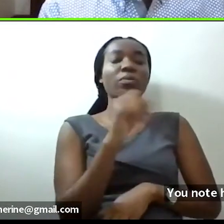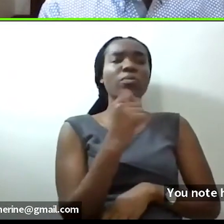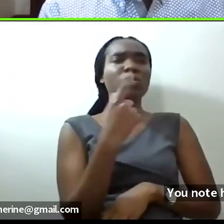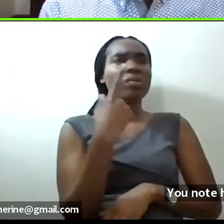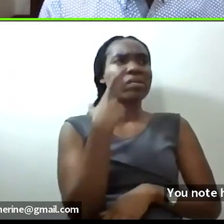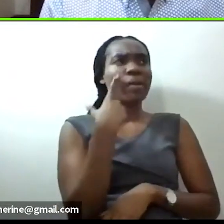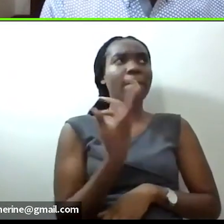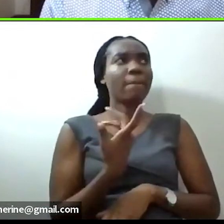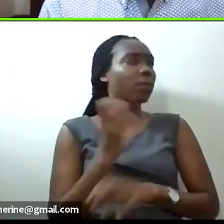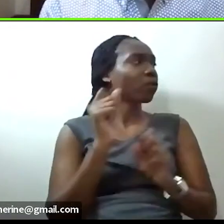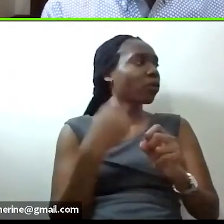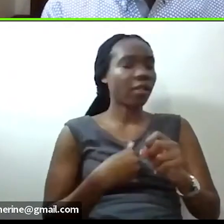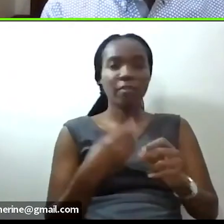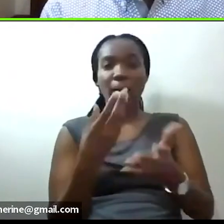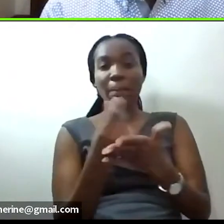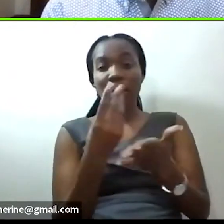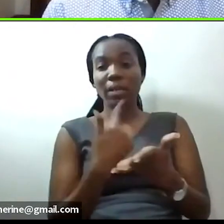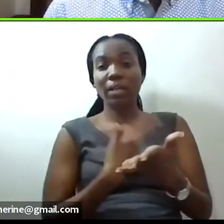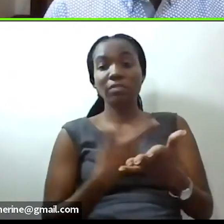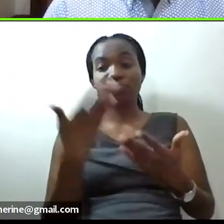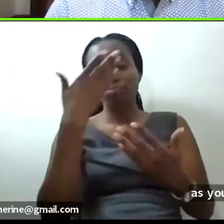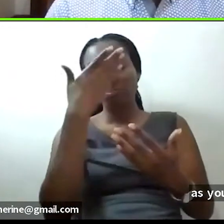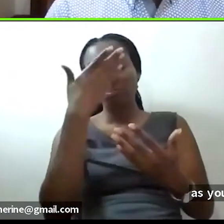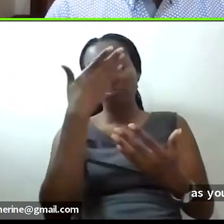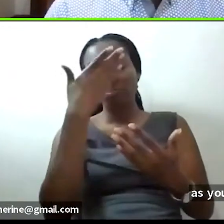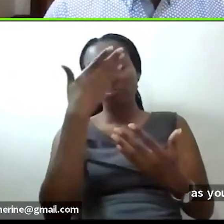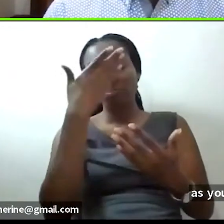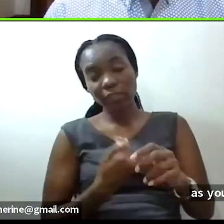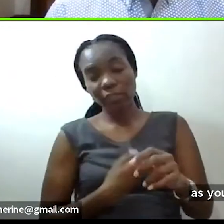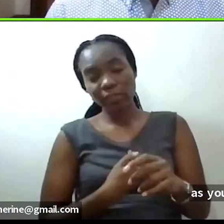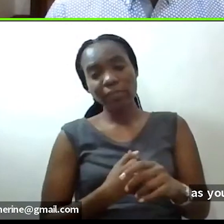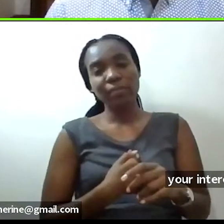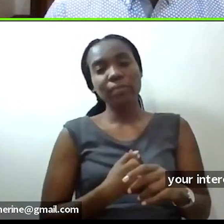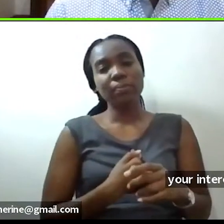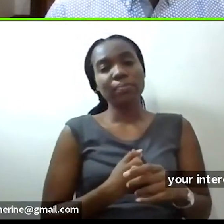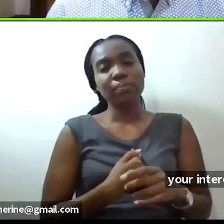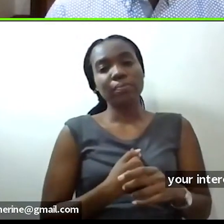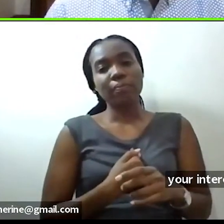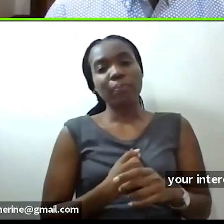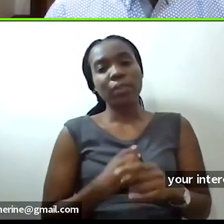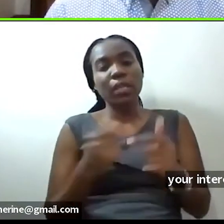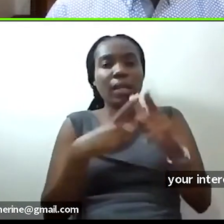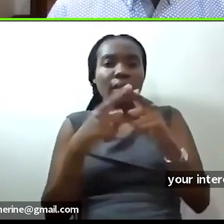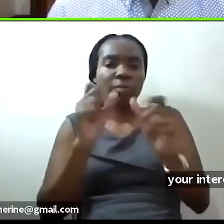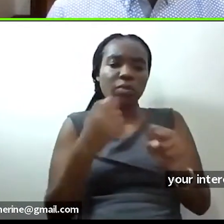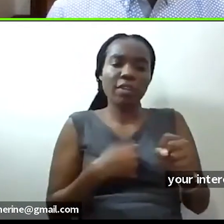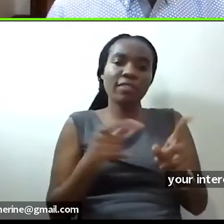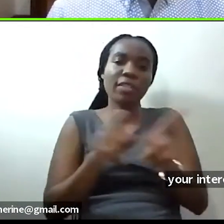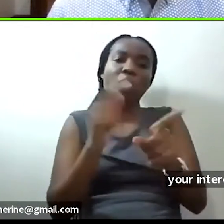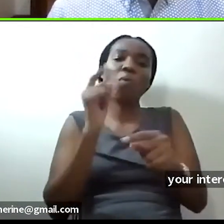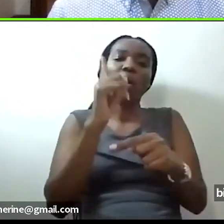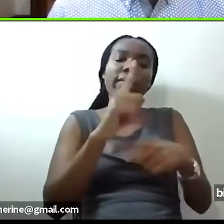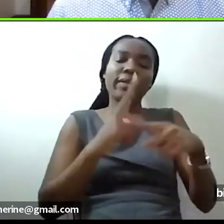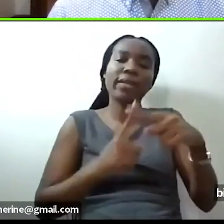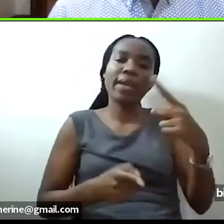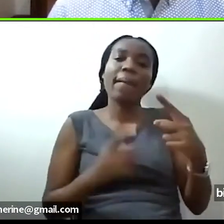interest, which is left at the time you're buying the 1 year bill, you can even reinvest that money and also earn